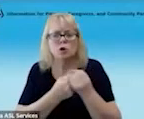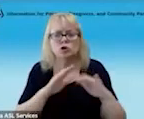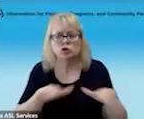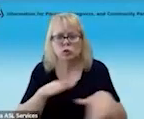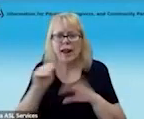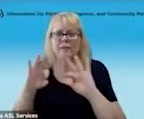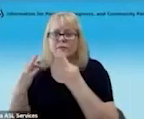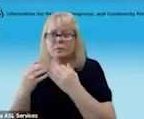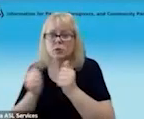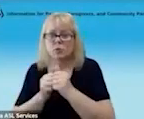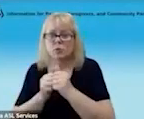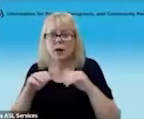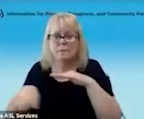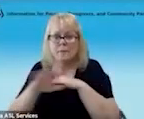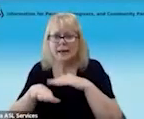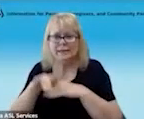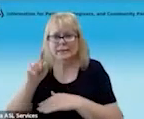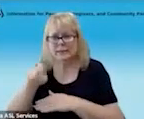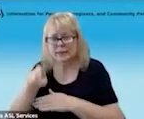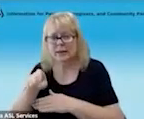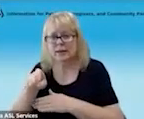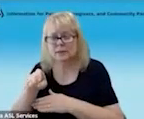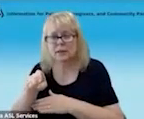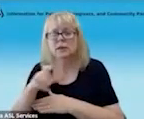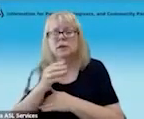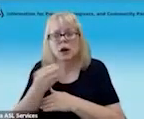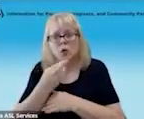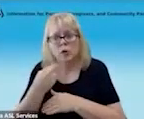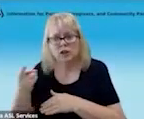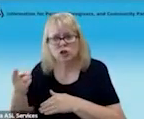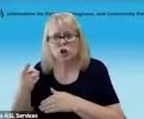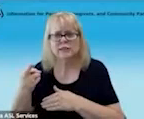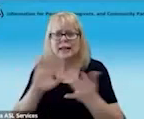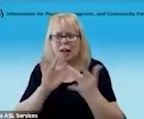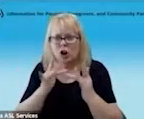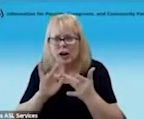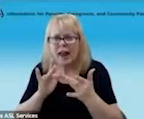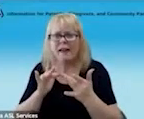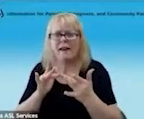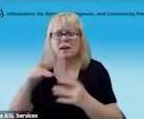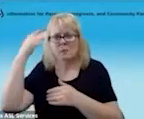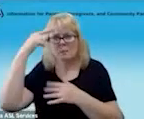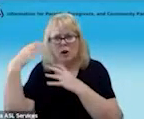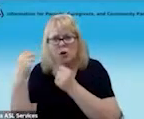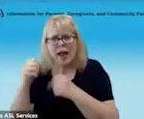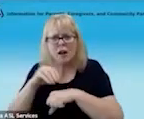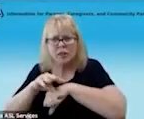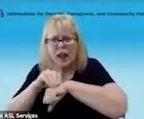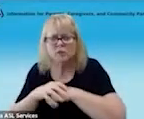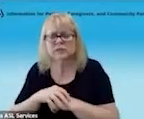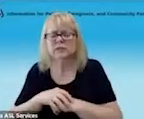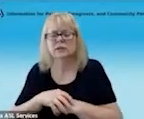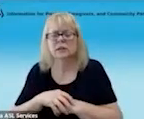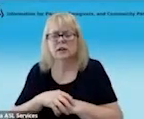The Cambodian family and our partners are also addressing the social determinants of health by supporting children and their family with